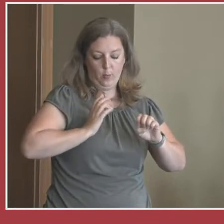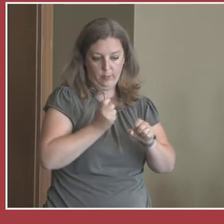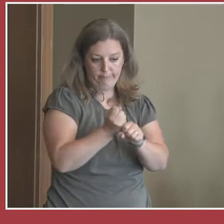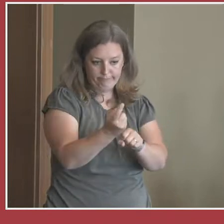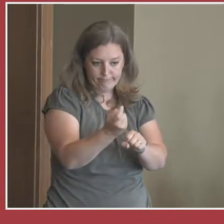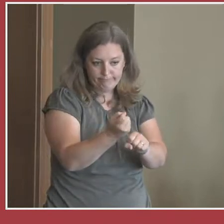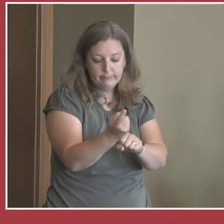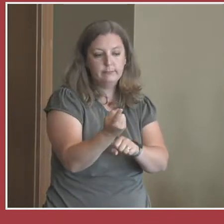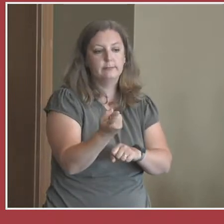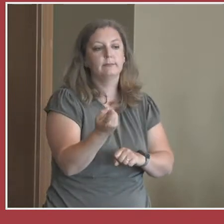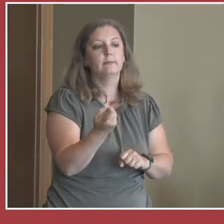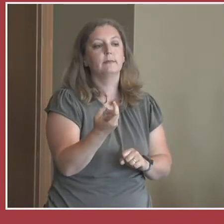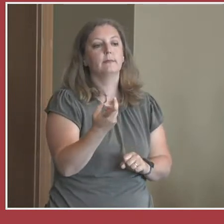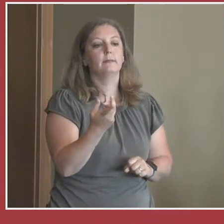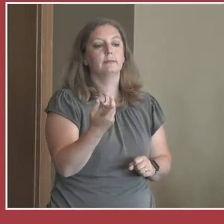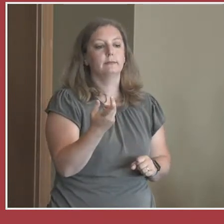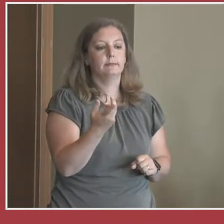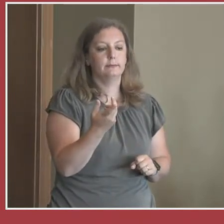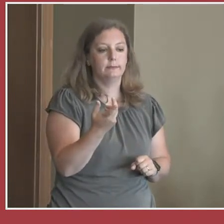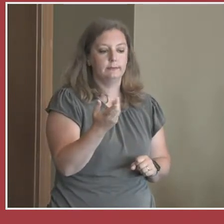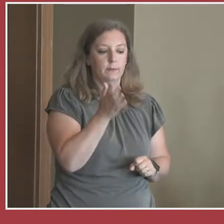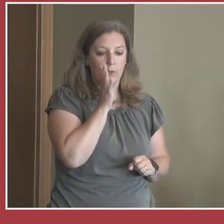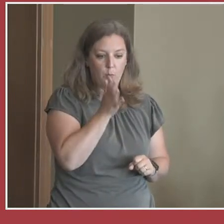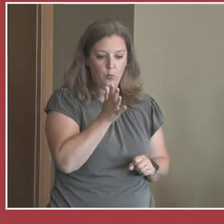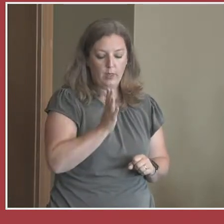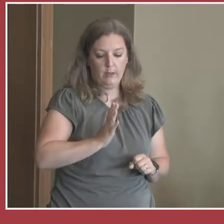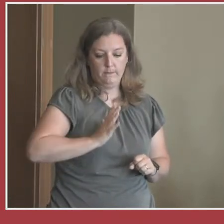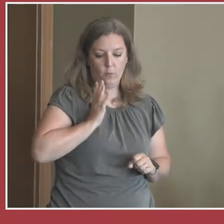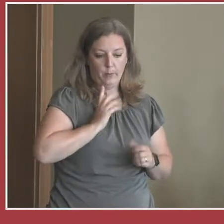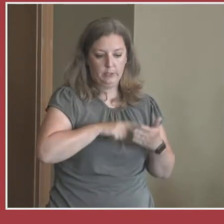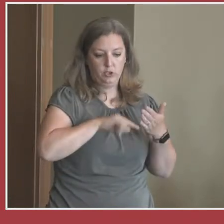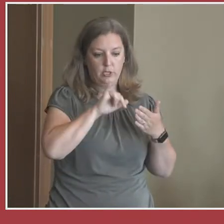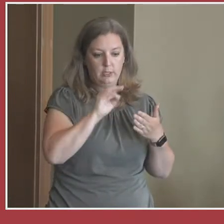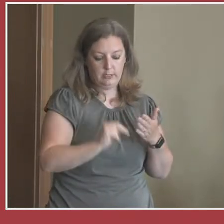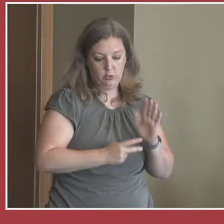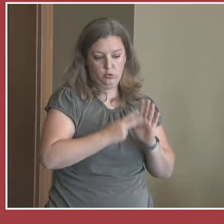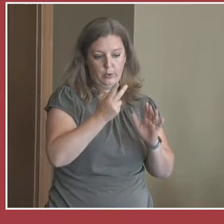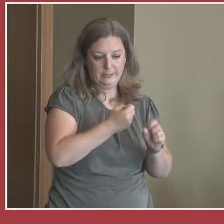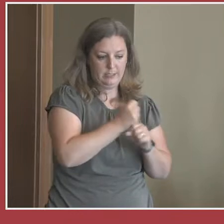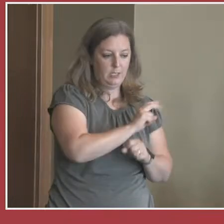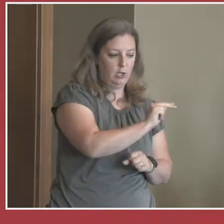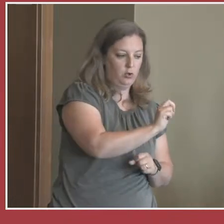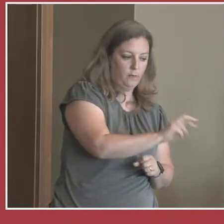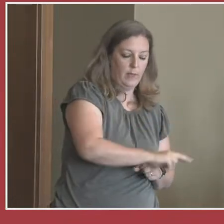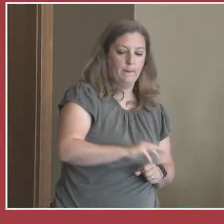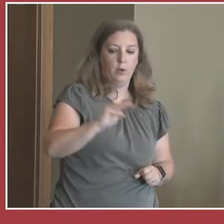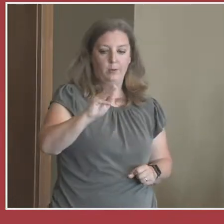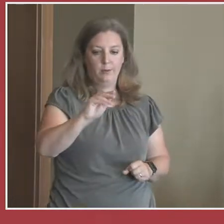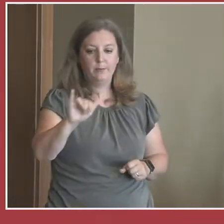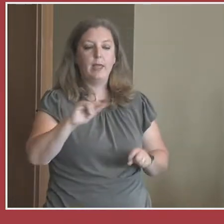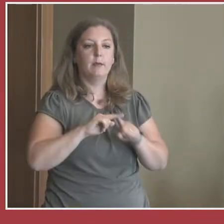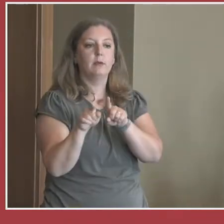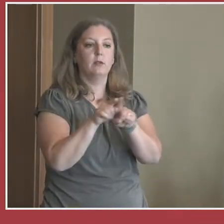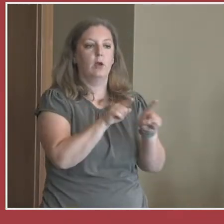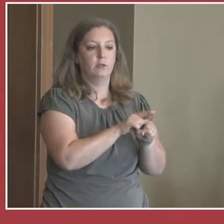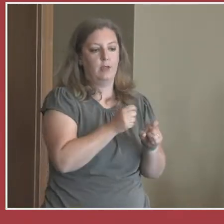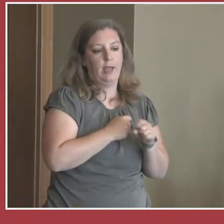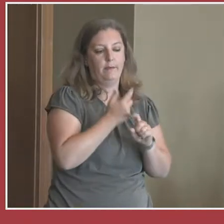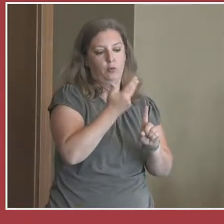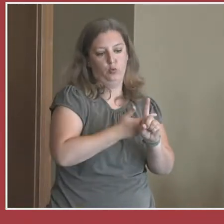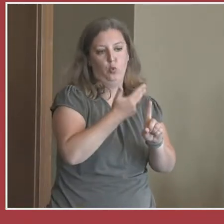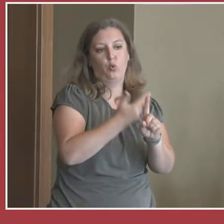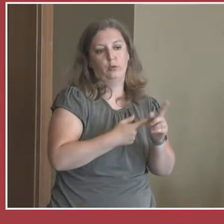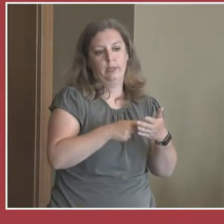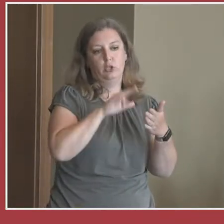year, that we do a formal check-in twice a year in November and May, but that we also have a quarterly check-in